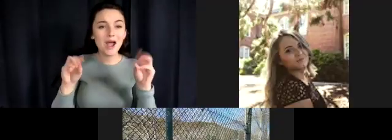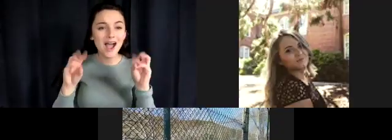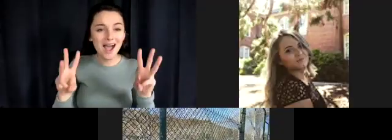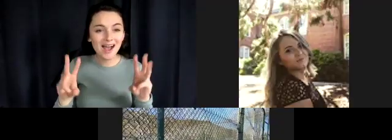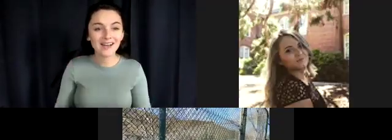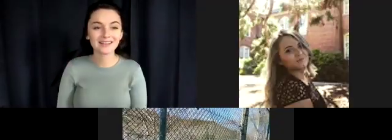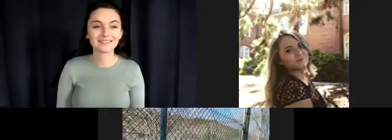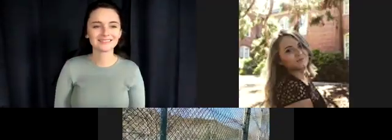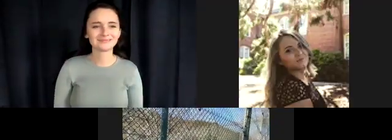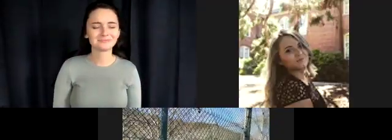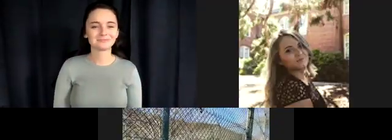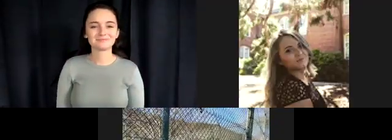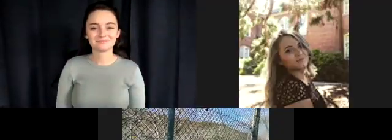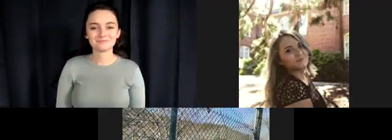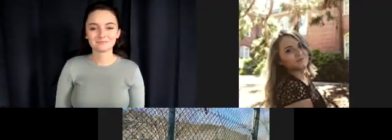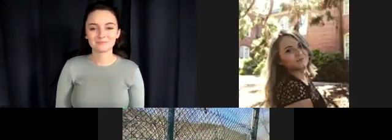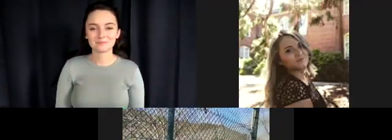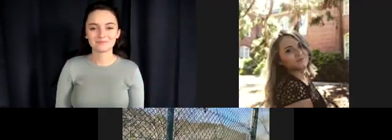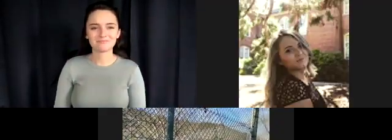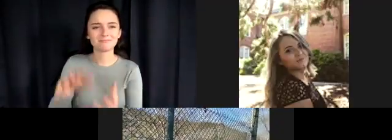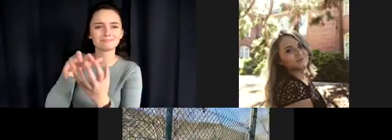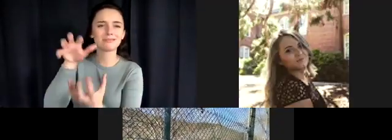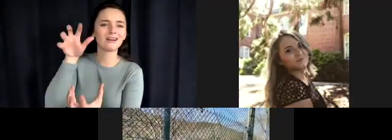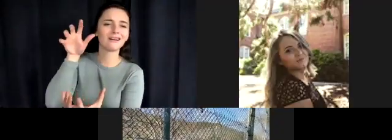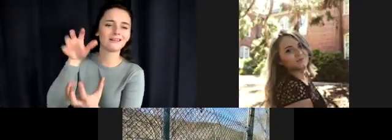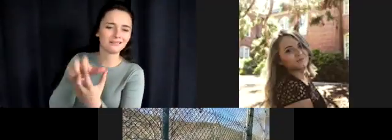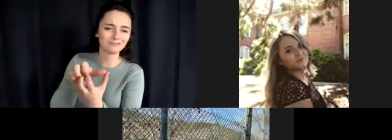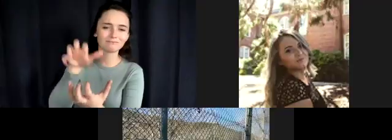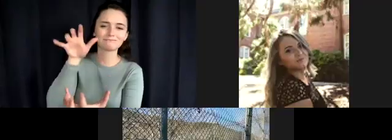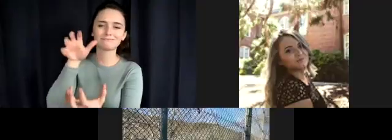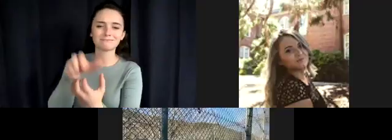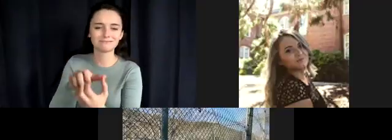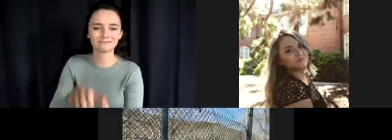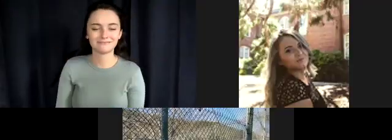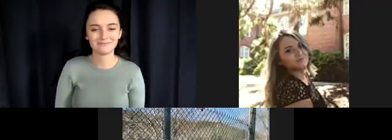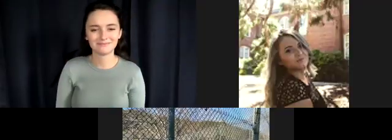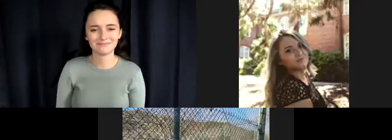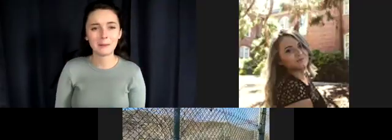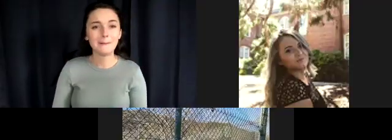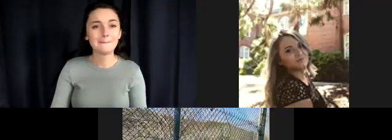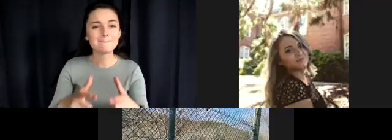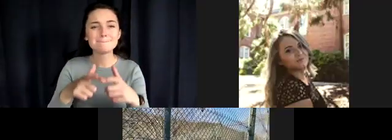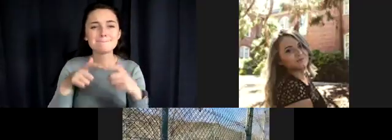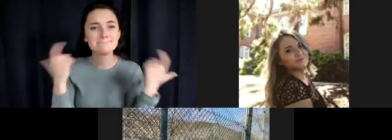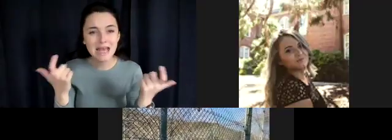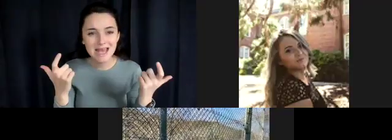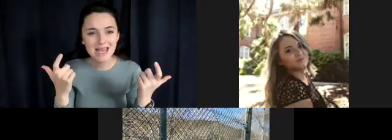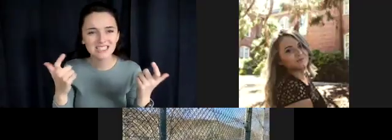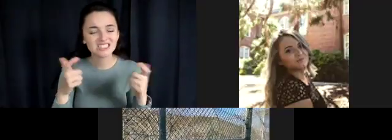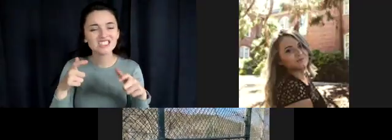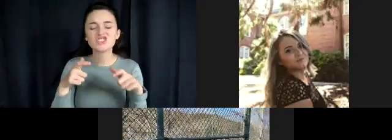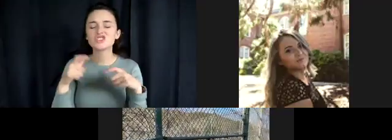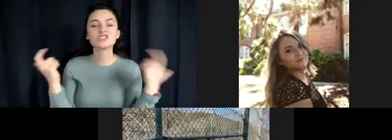That's amazing. Yeah. Yeah. And they're just so big. They are huge. And